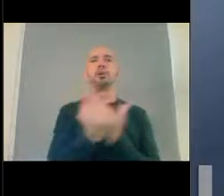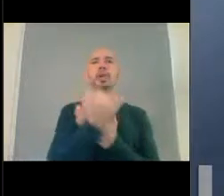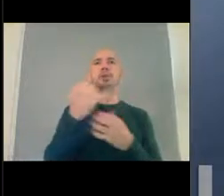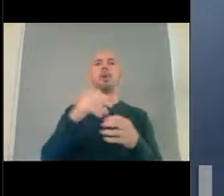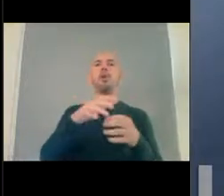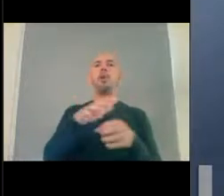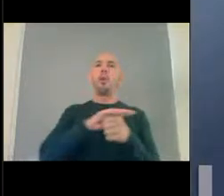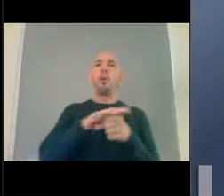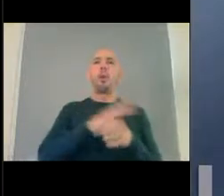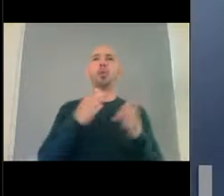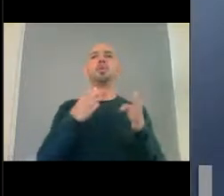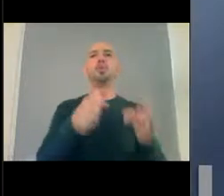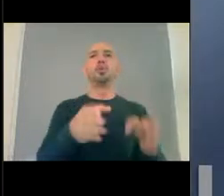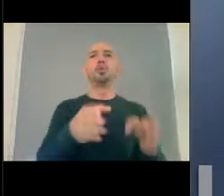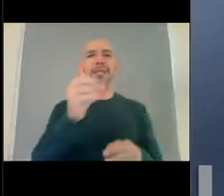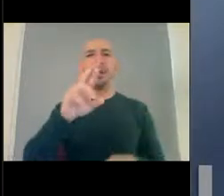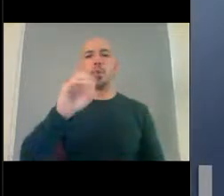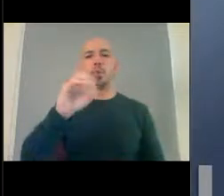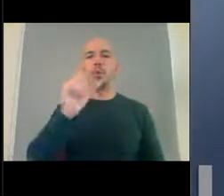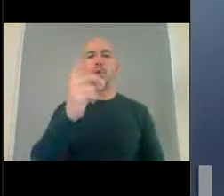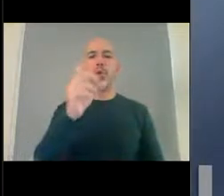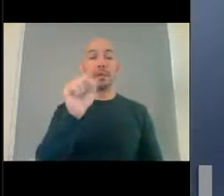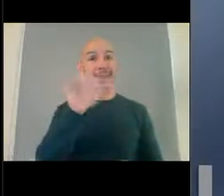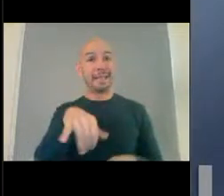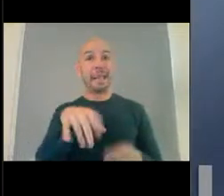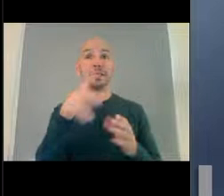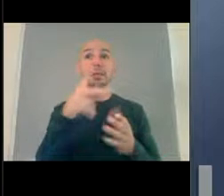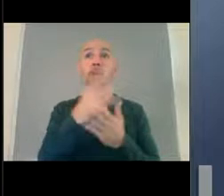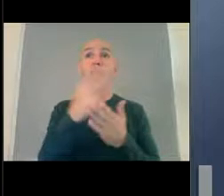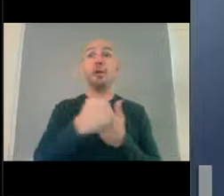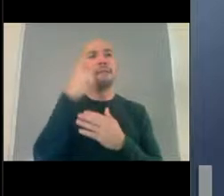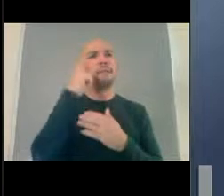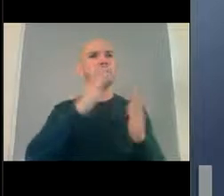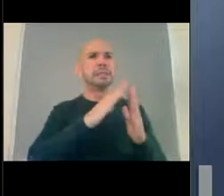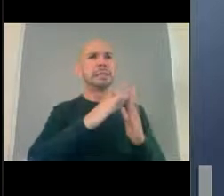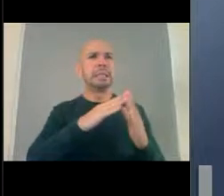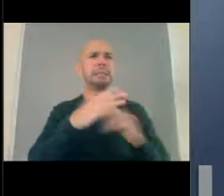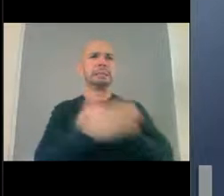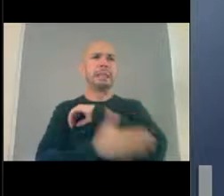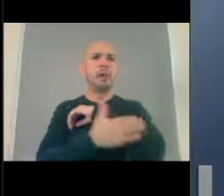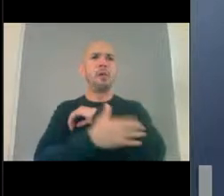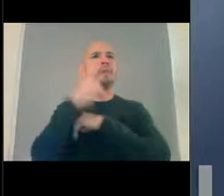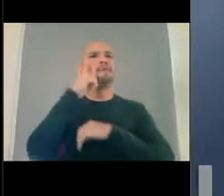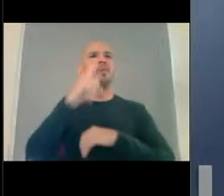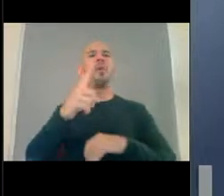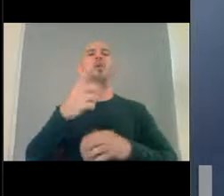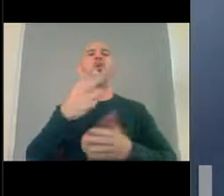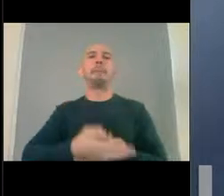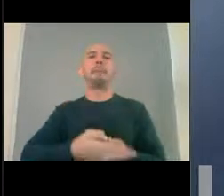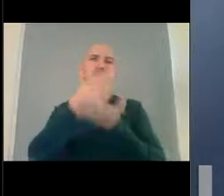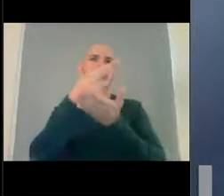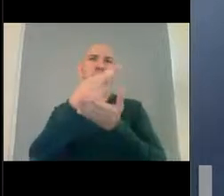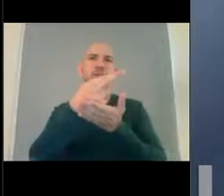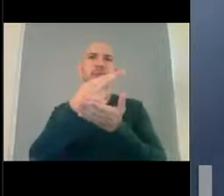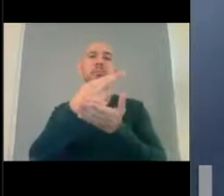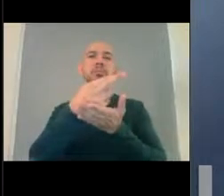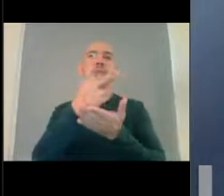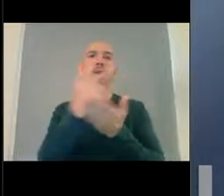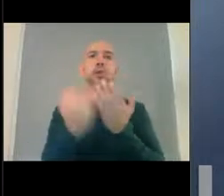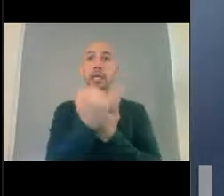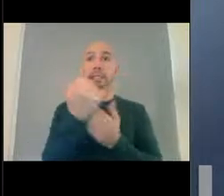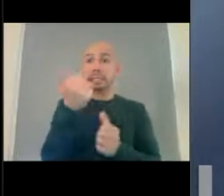program this is a formulaic program for cities and counties for basic road maintenance and rehabilitation the commission's role is to determine that